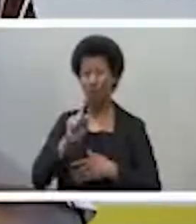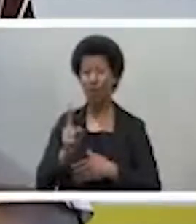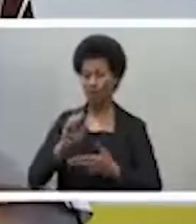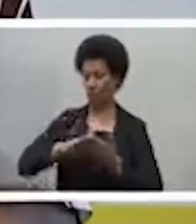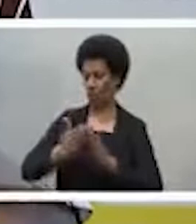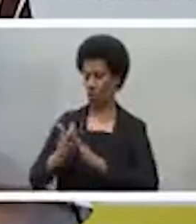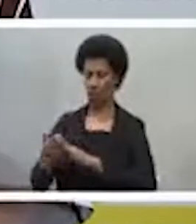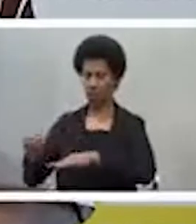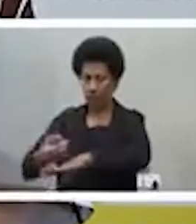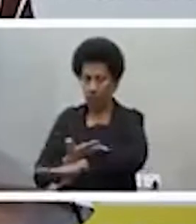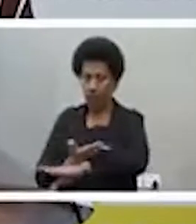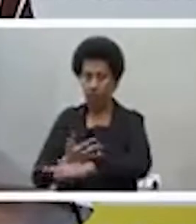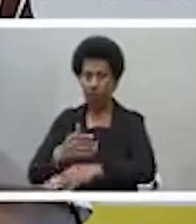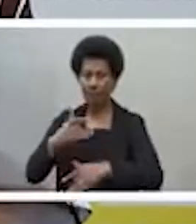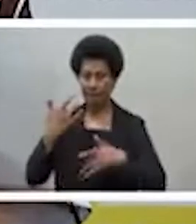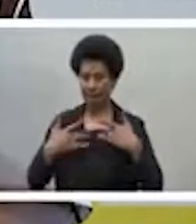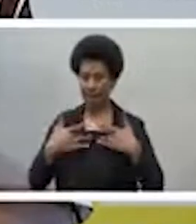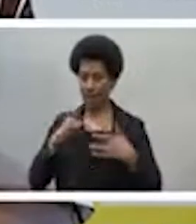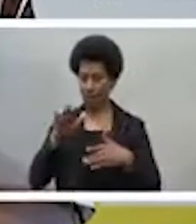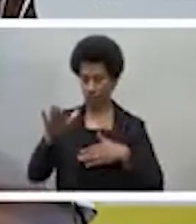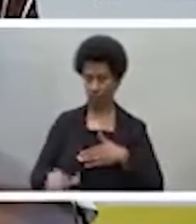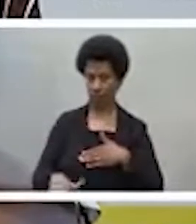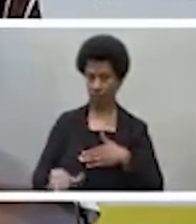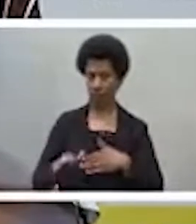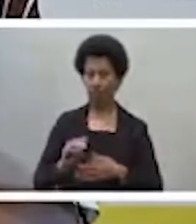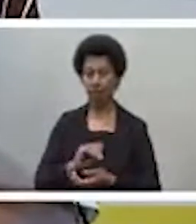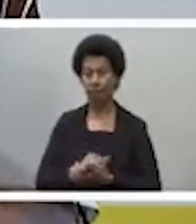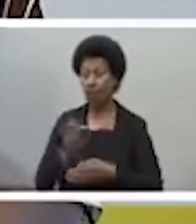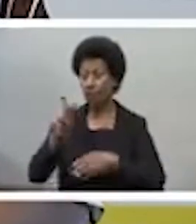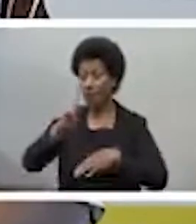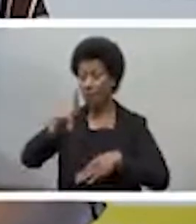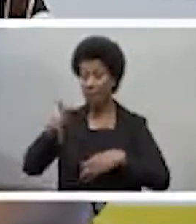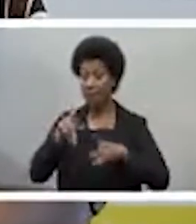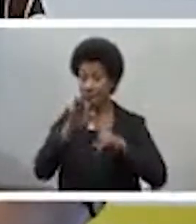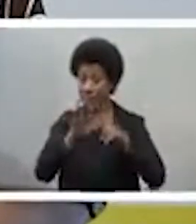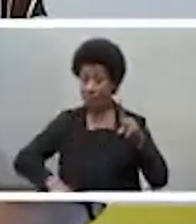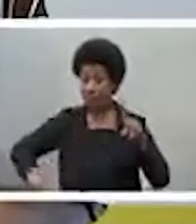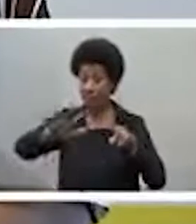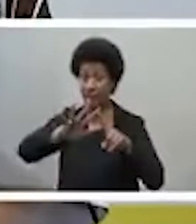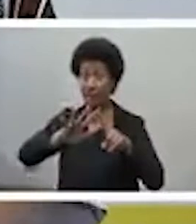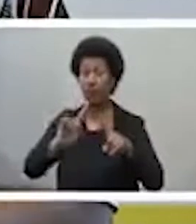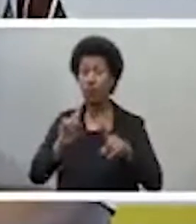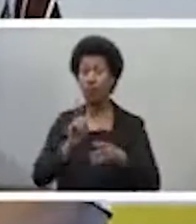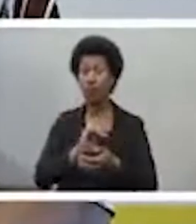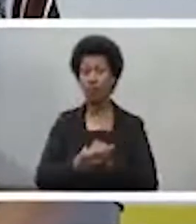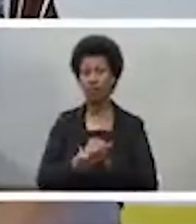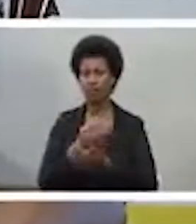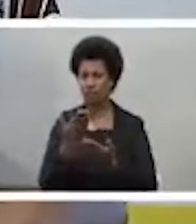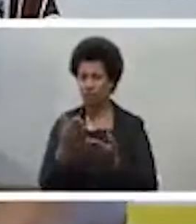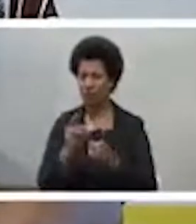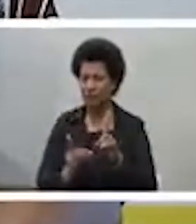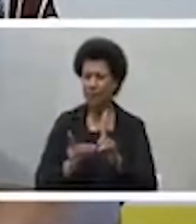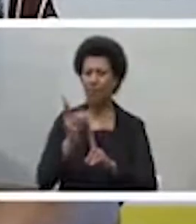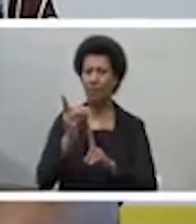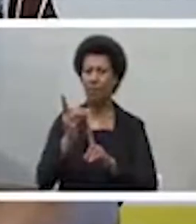community. As the Council implements its Pacific call to action on early childhood development,